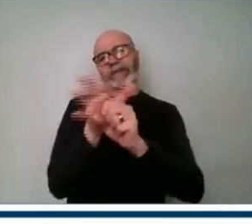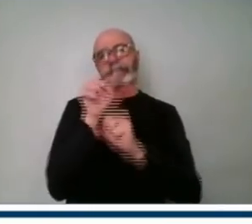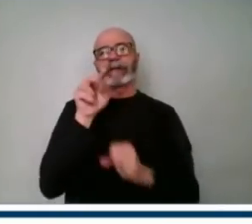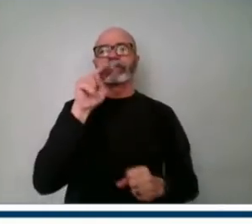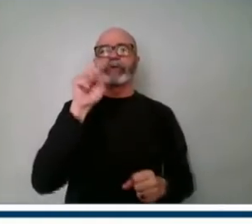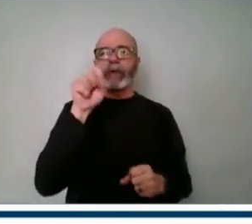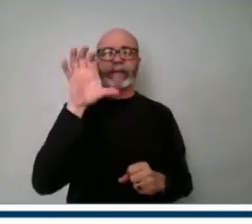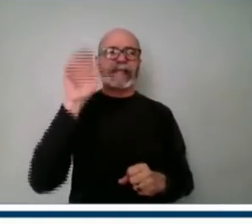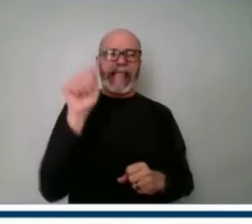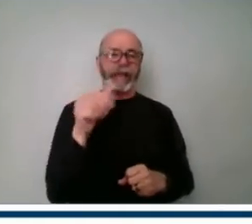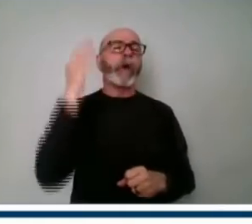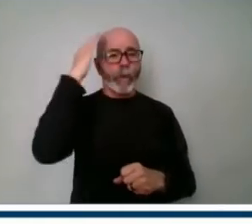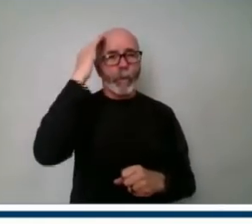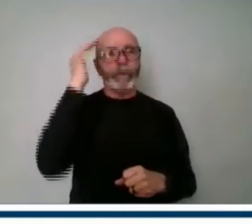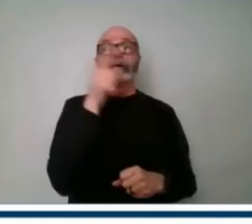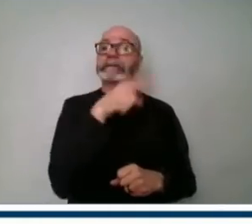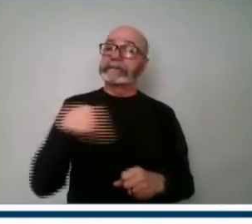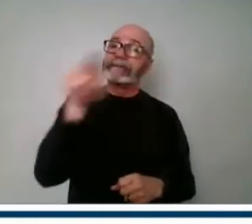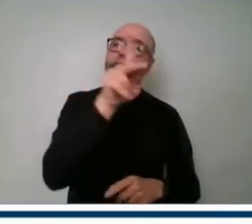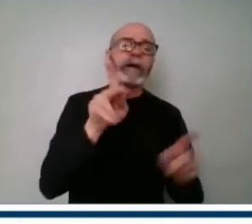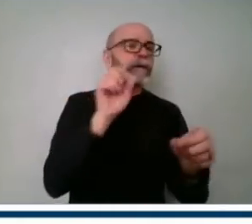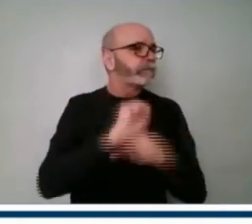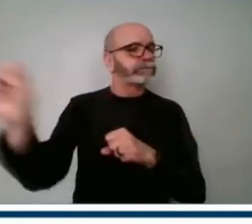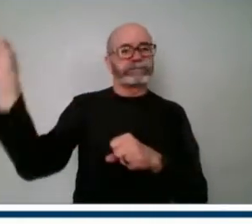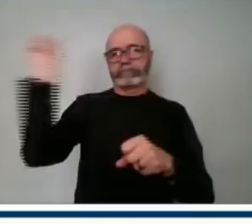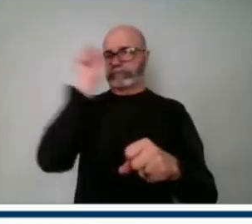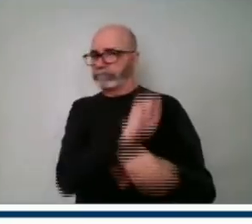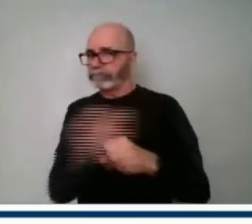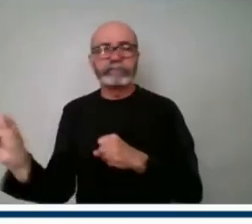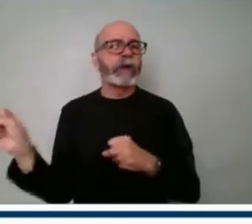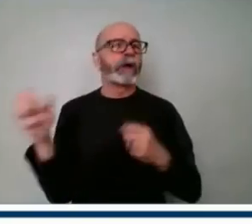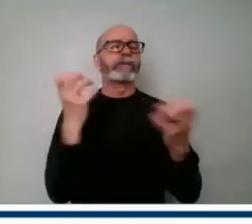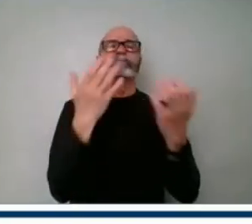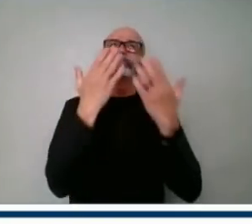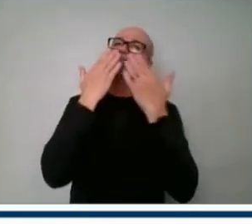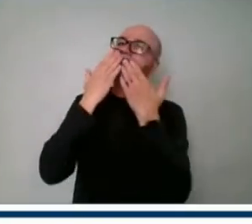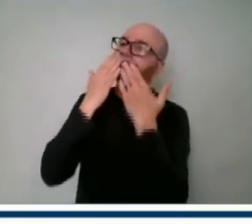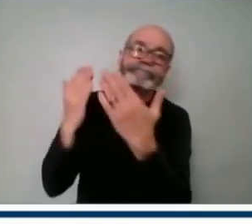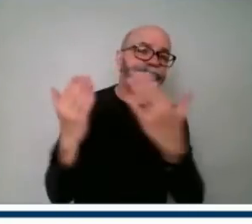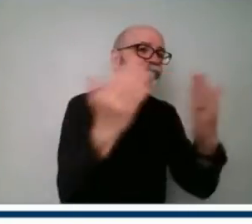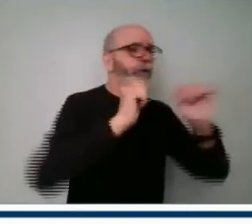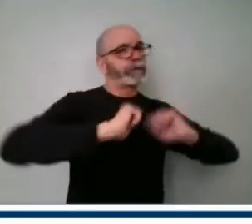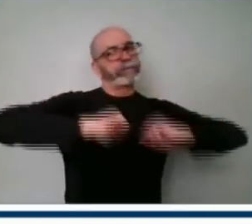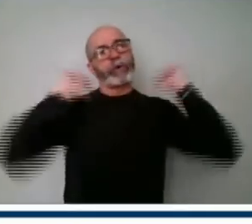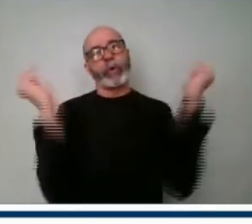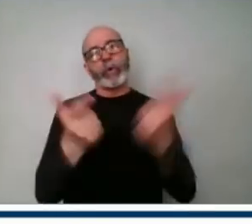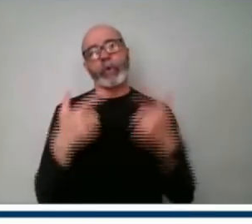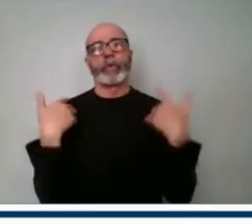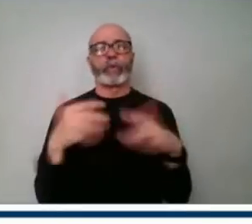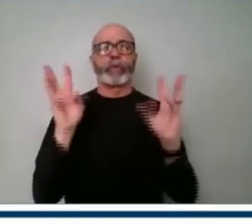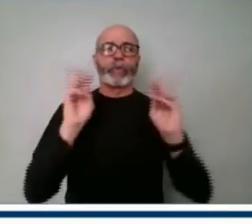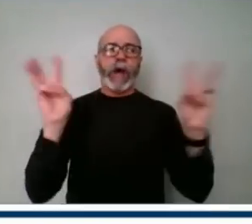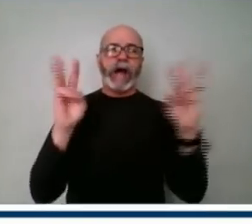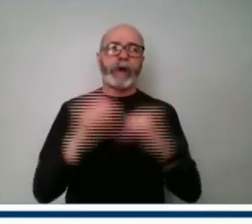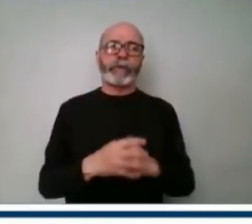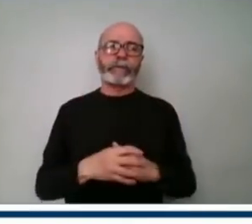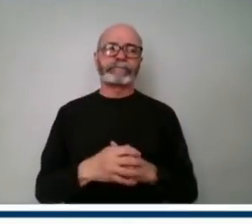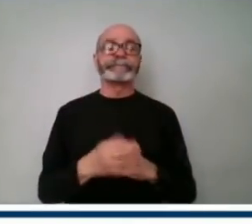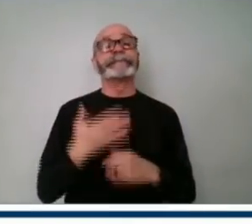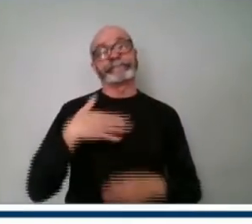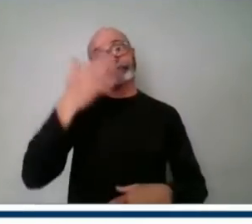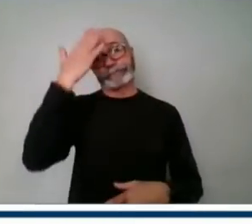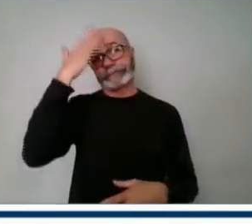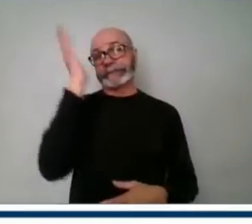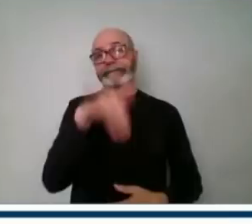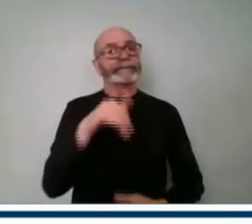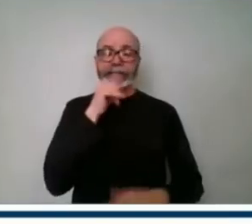be in the position we're in today, and I want to thank all Nova Scotians for that. I recognize it has not been easy, but your ongoing